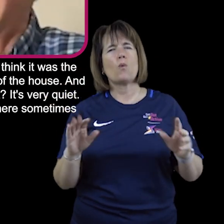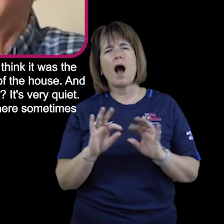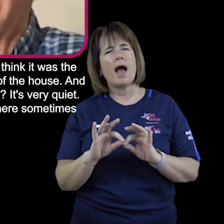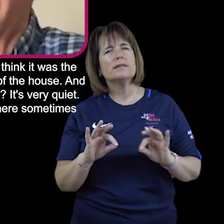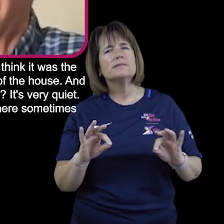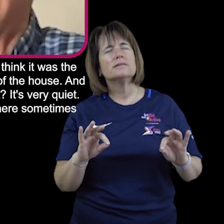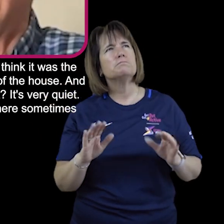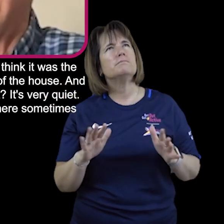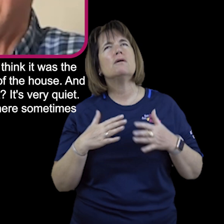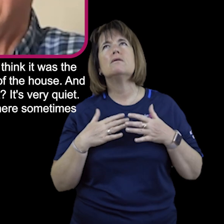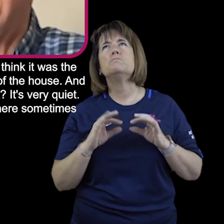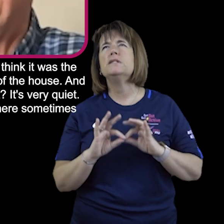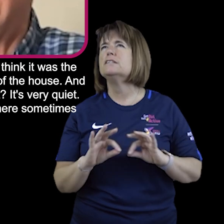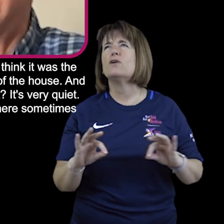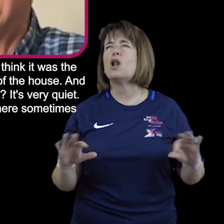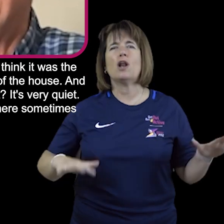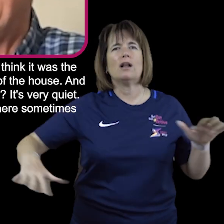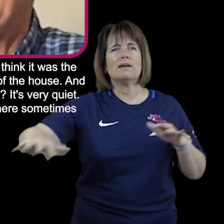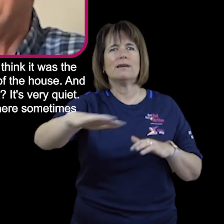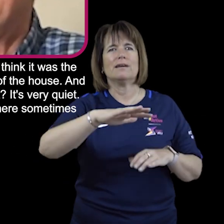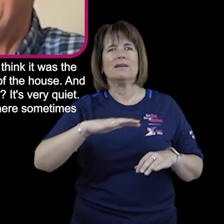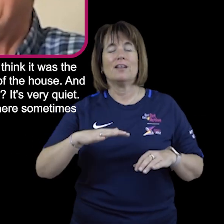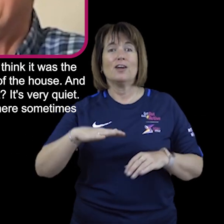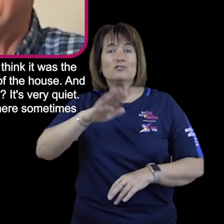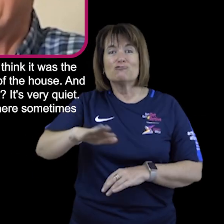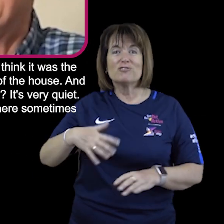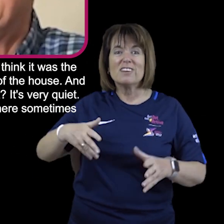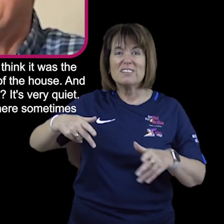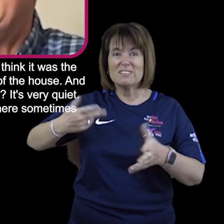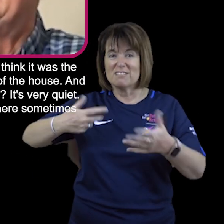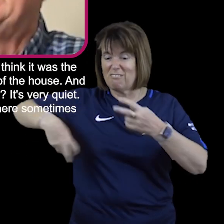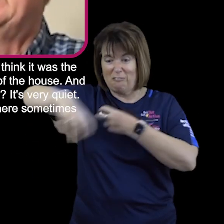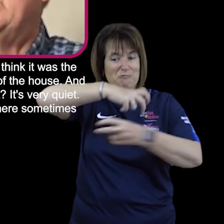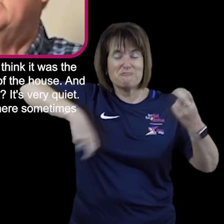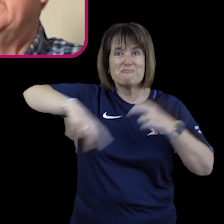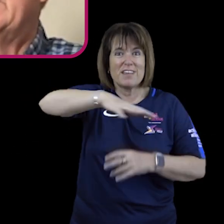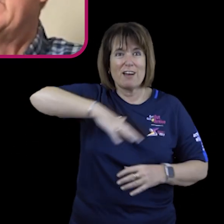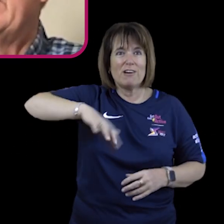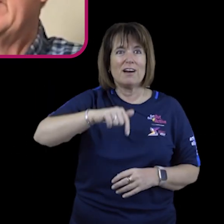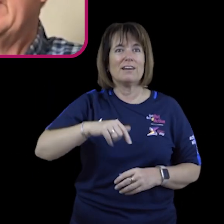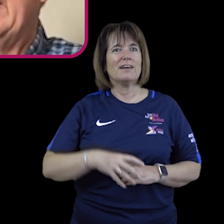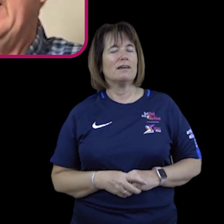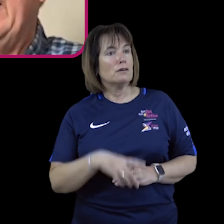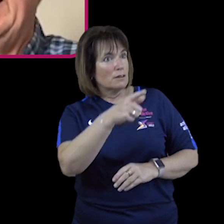There are kids playing there, in the close. I take my grandchildren down there sometimes because it's warm.